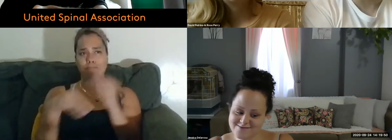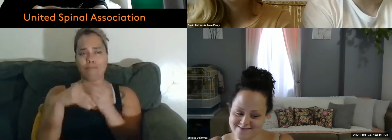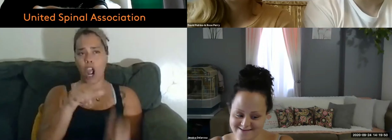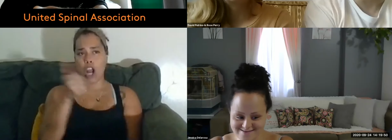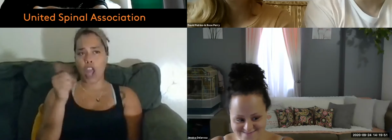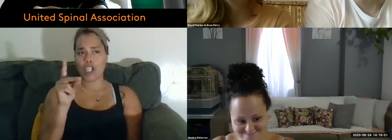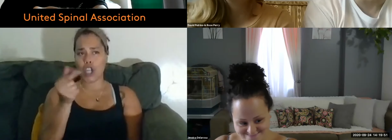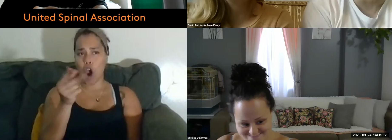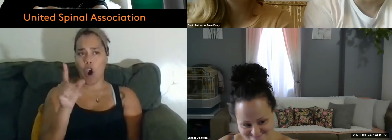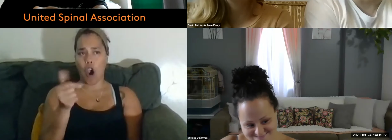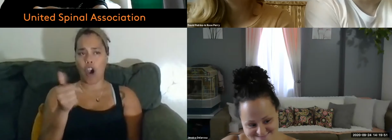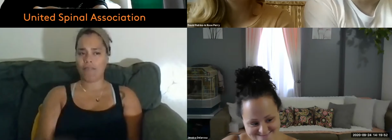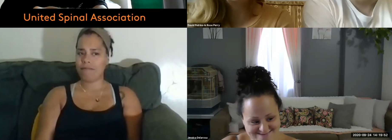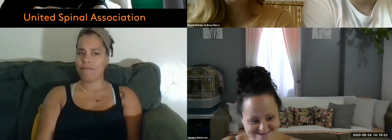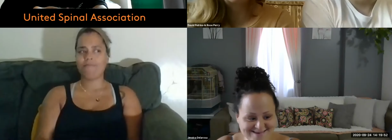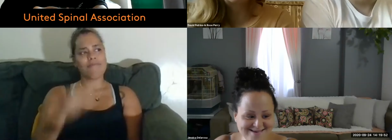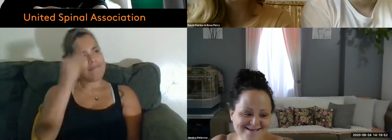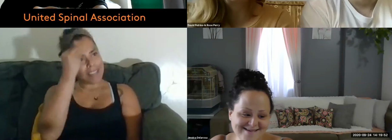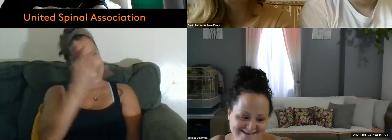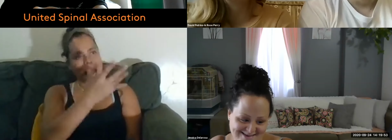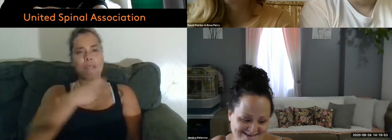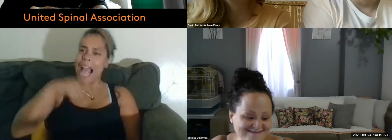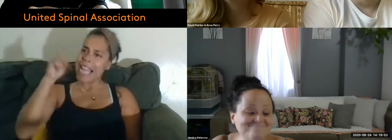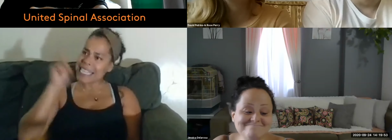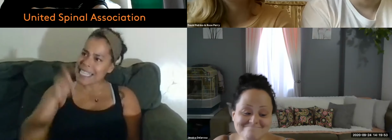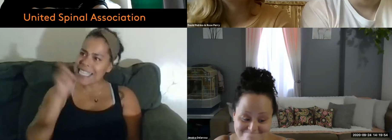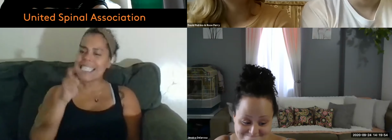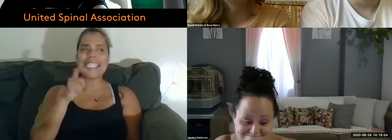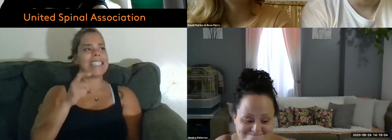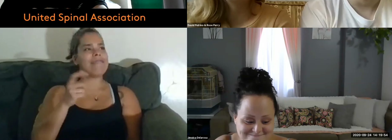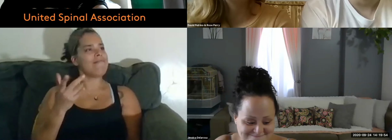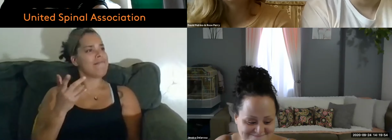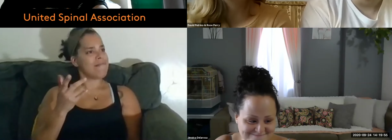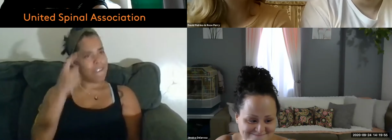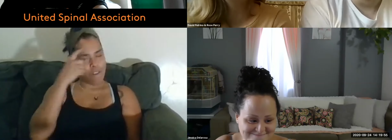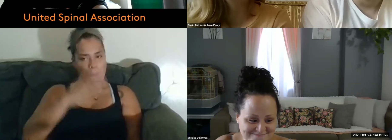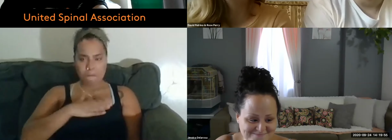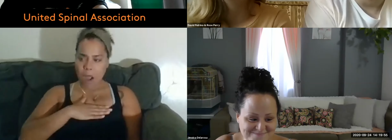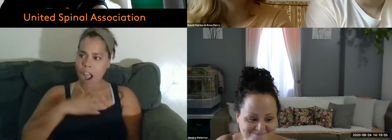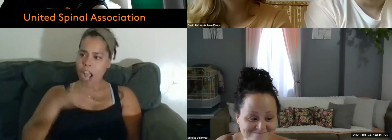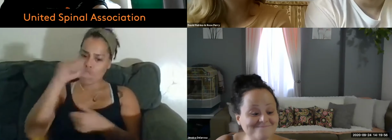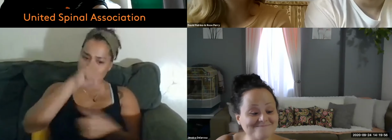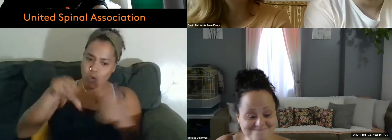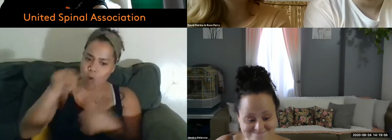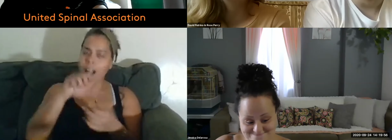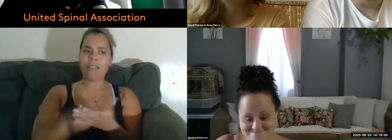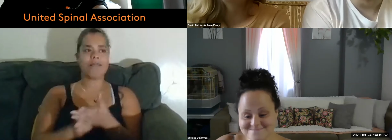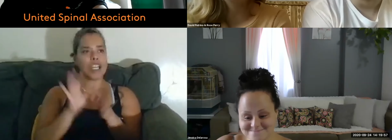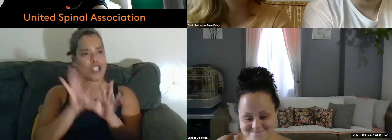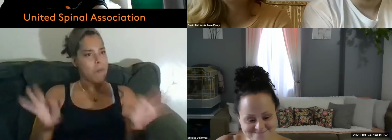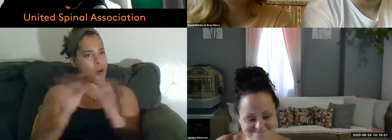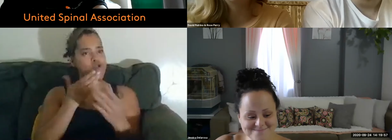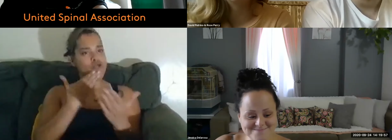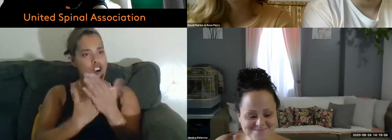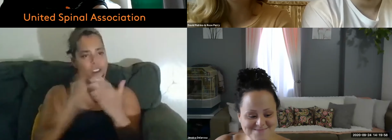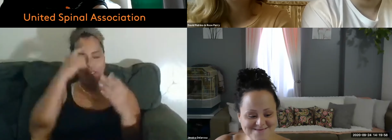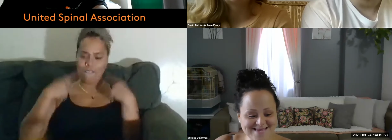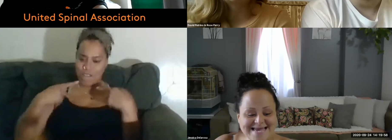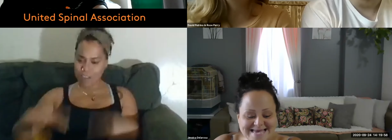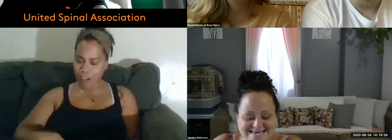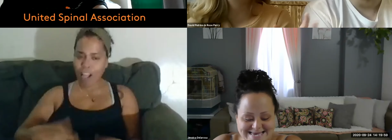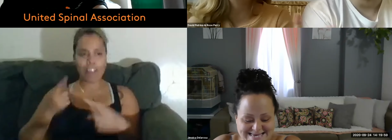interaction. Very good for your cortisol levels. It's very good for physiology. It's lots of good benefits of having